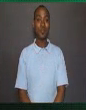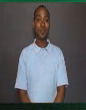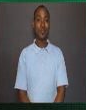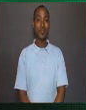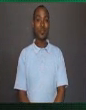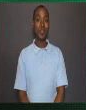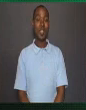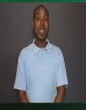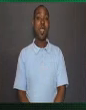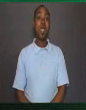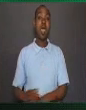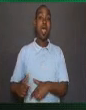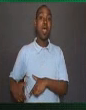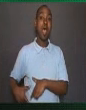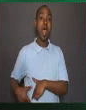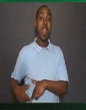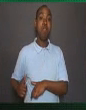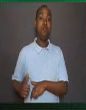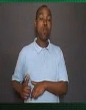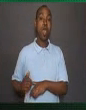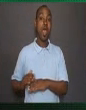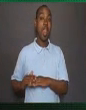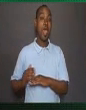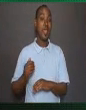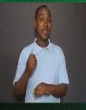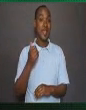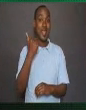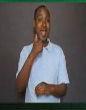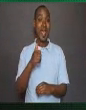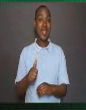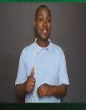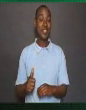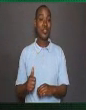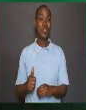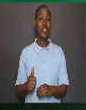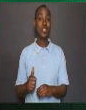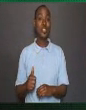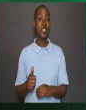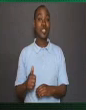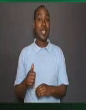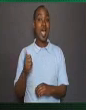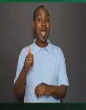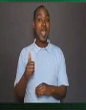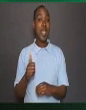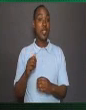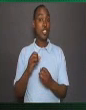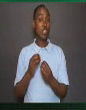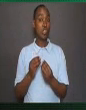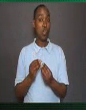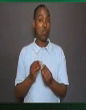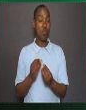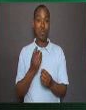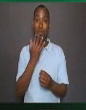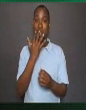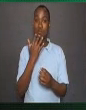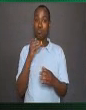Within the alveoli, the gases in the air and the gases dissolved in the